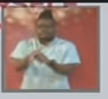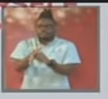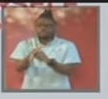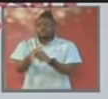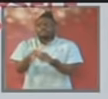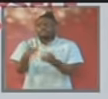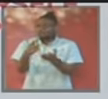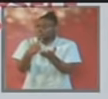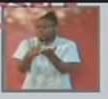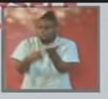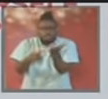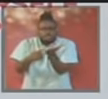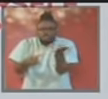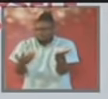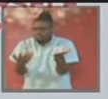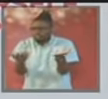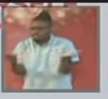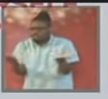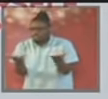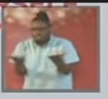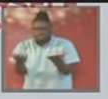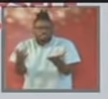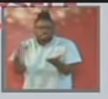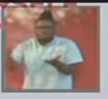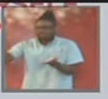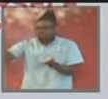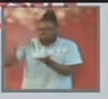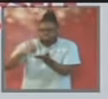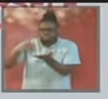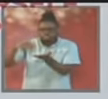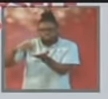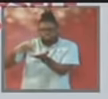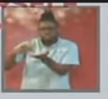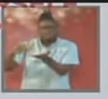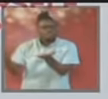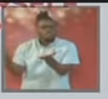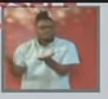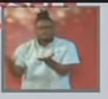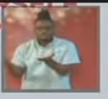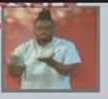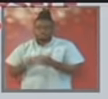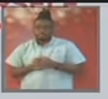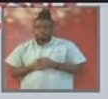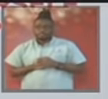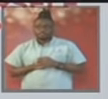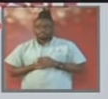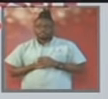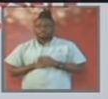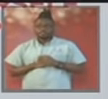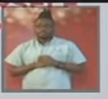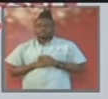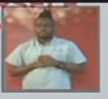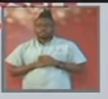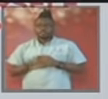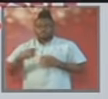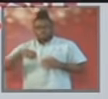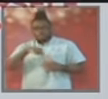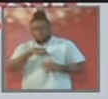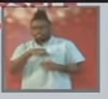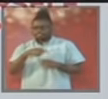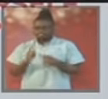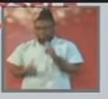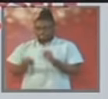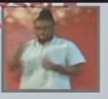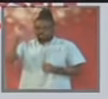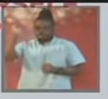expecting by the end of the first quarter in 2021. So we have been, since July